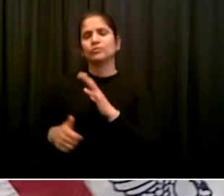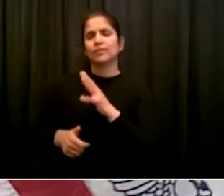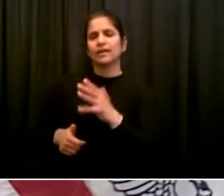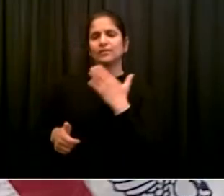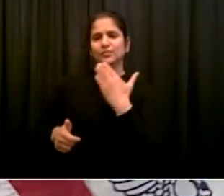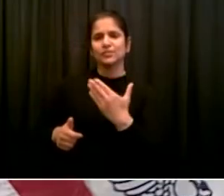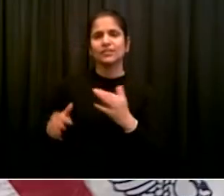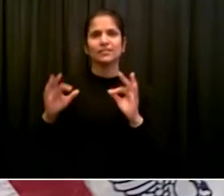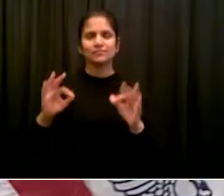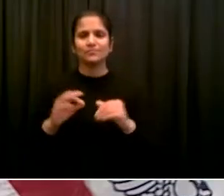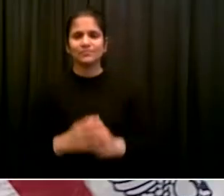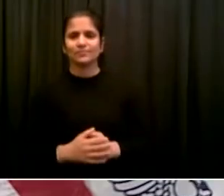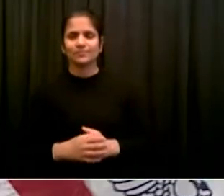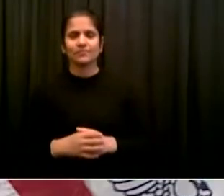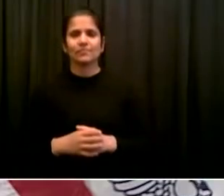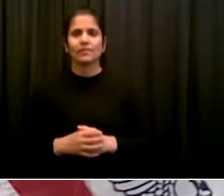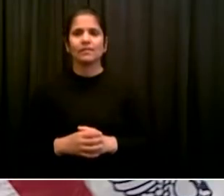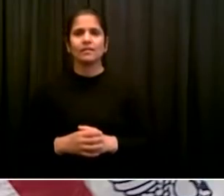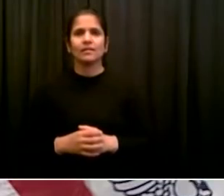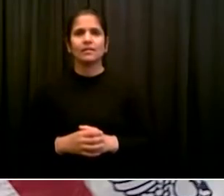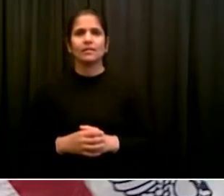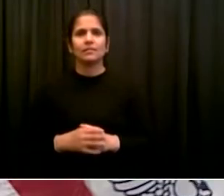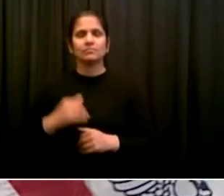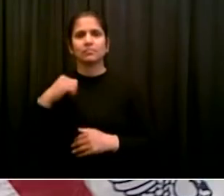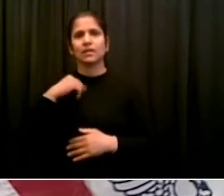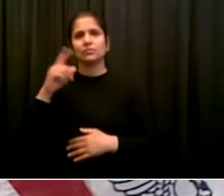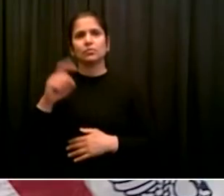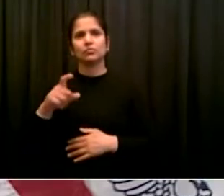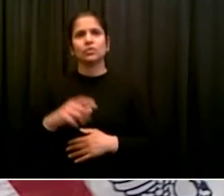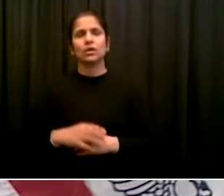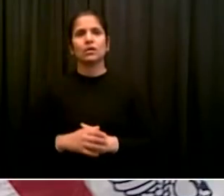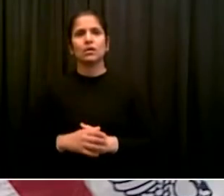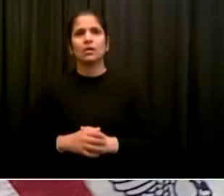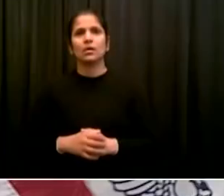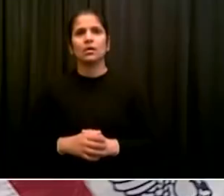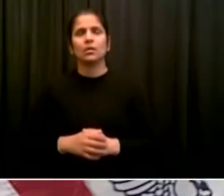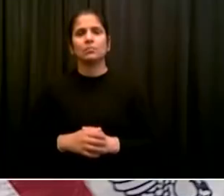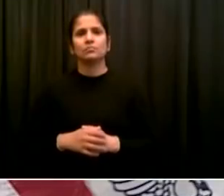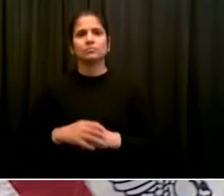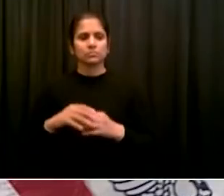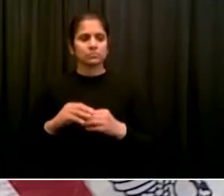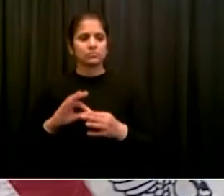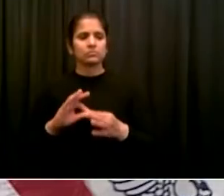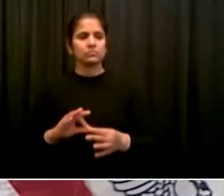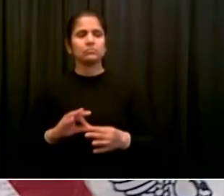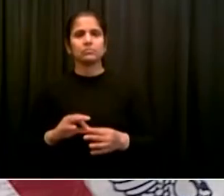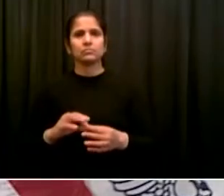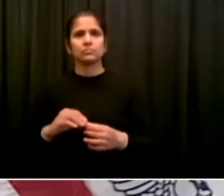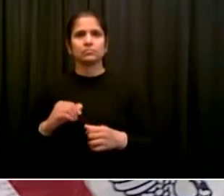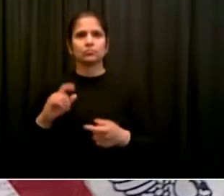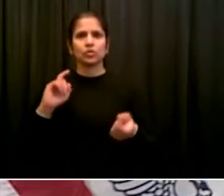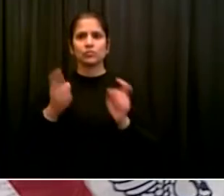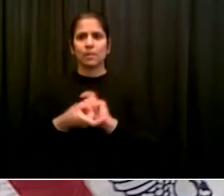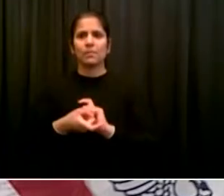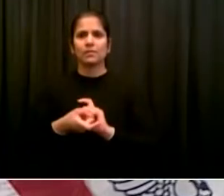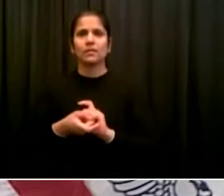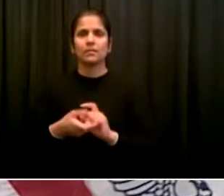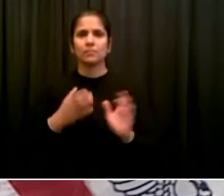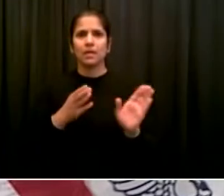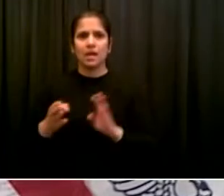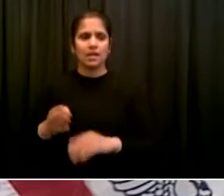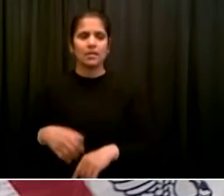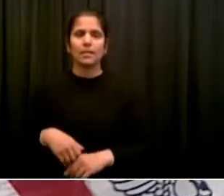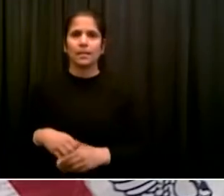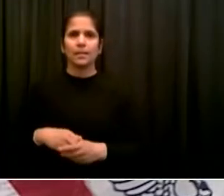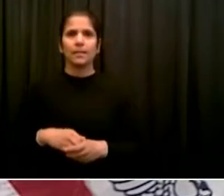I wanted to ask you about questions about the police reform package you're talking about today. I was wondering if you